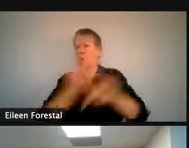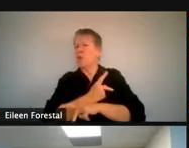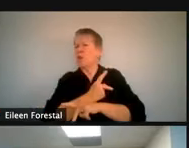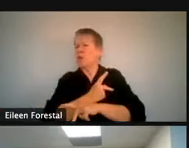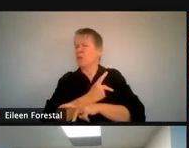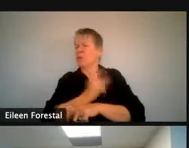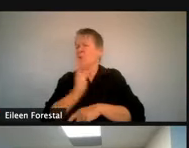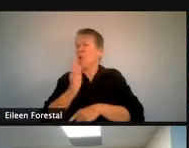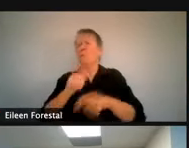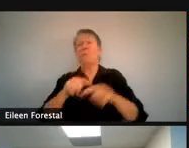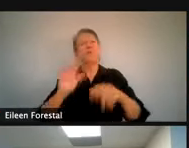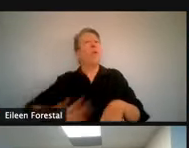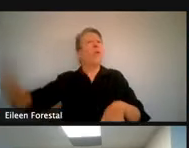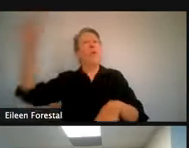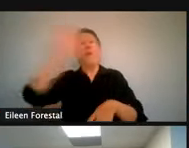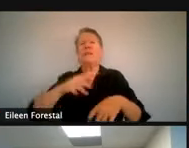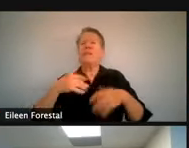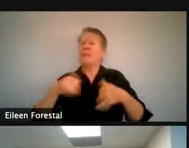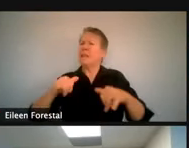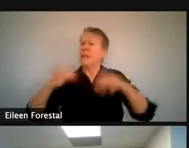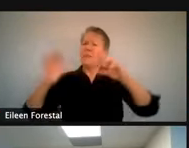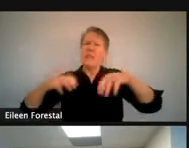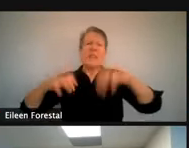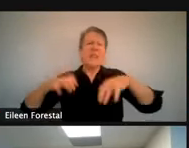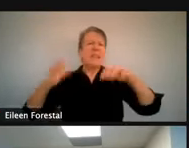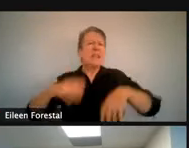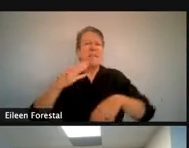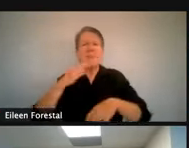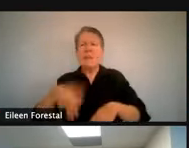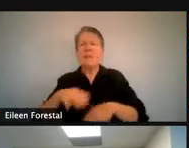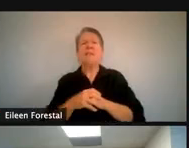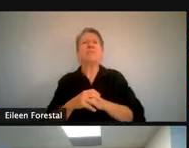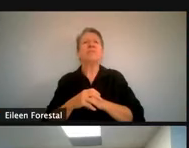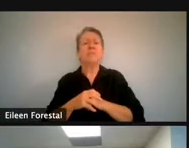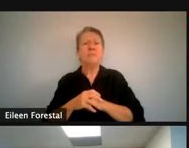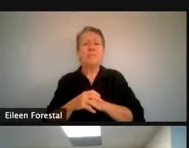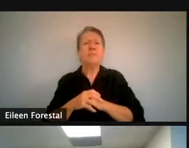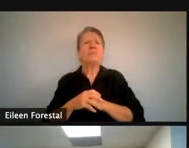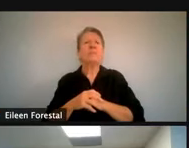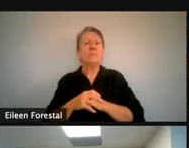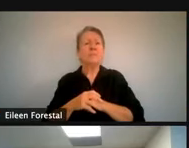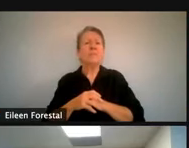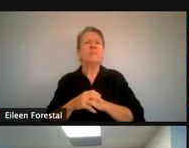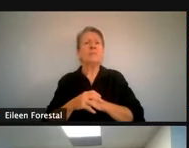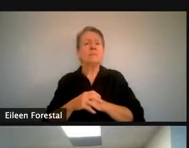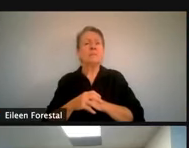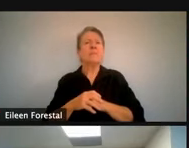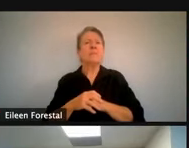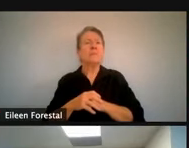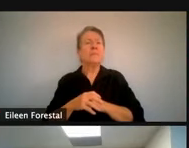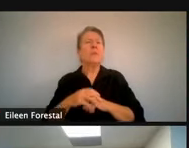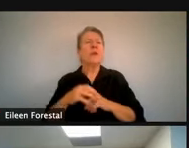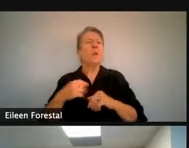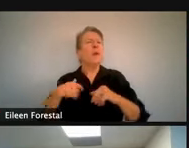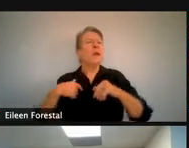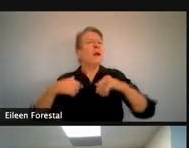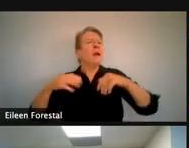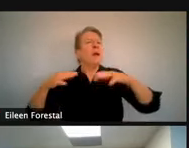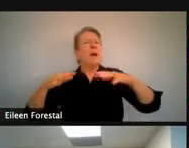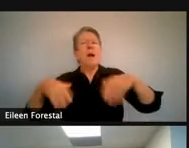out before we take some questions, am I right in saying we've not gotten either from the feds or from California, Louisiana, Mississippi, any of the states?